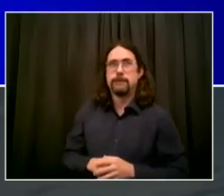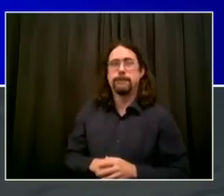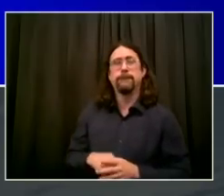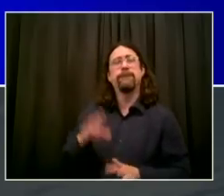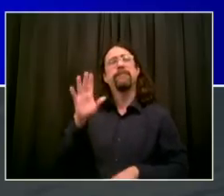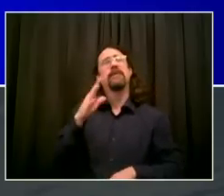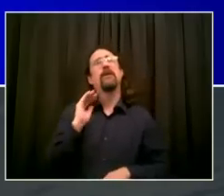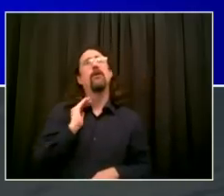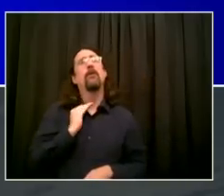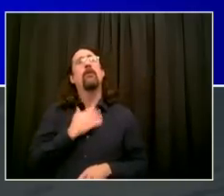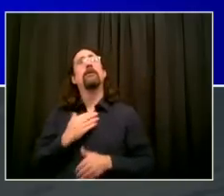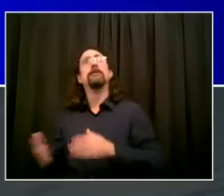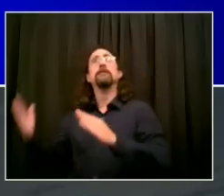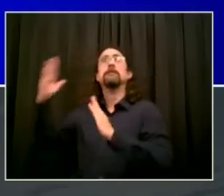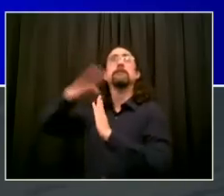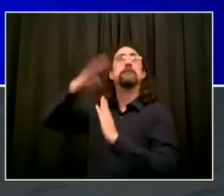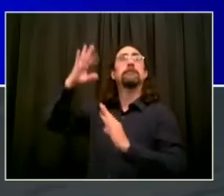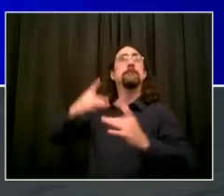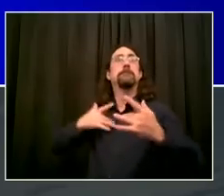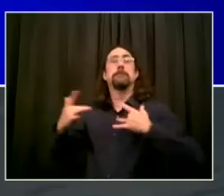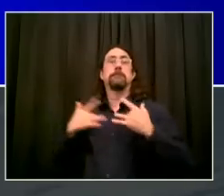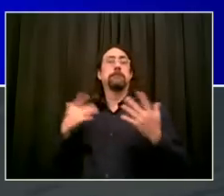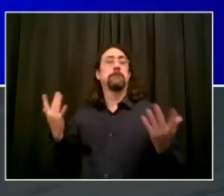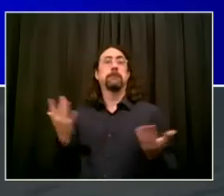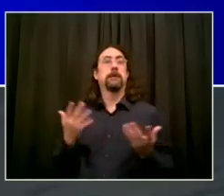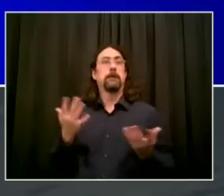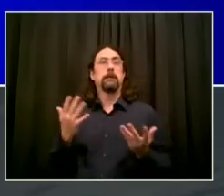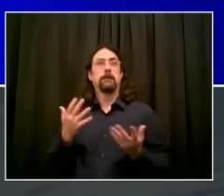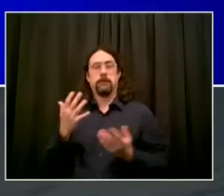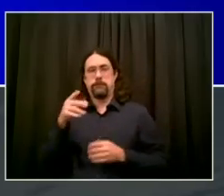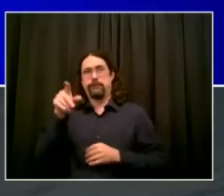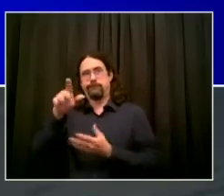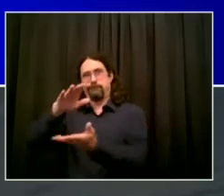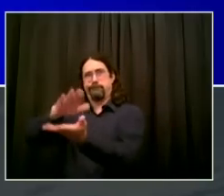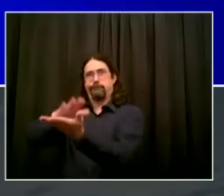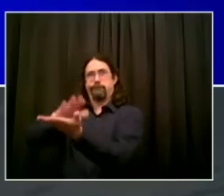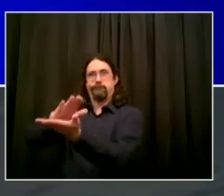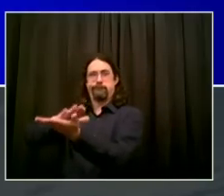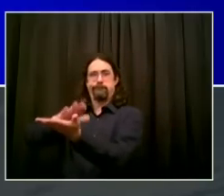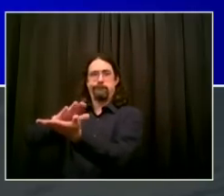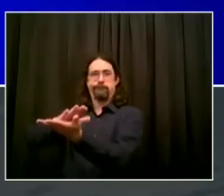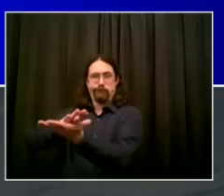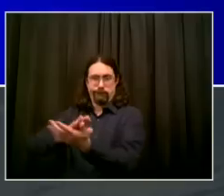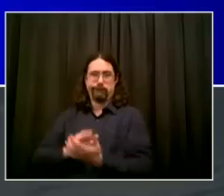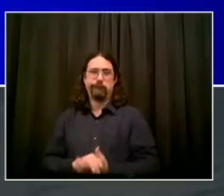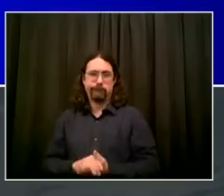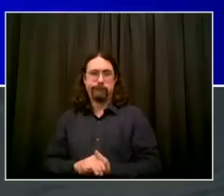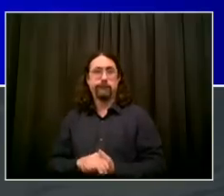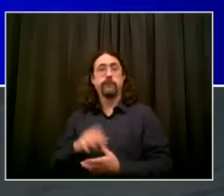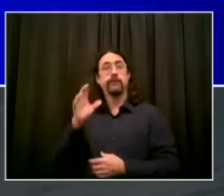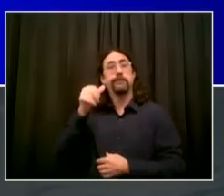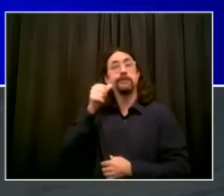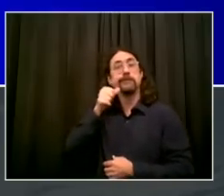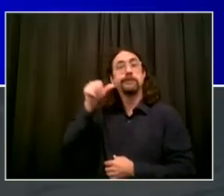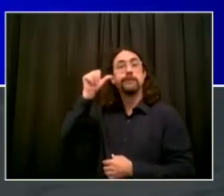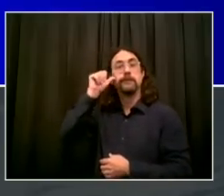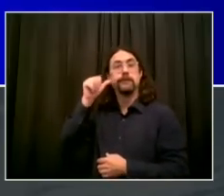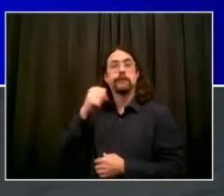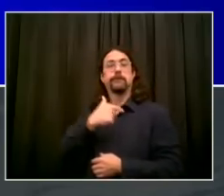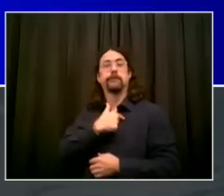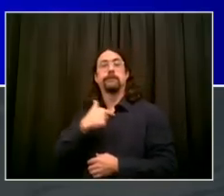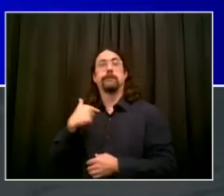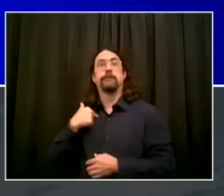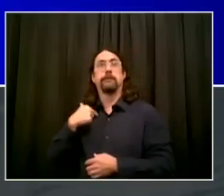school sites in coordination with the state. Now we're closing an additional 61 public school sites today. They've